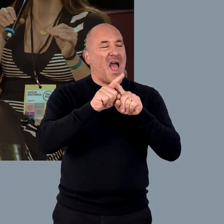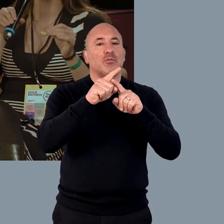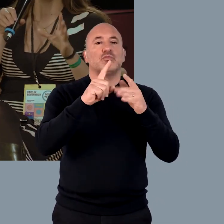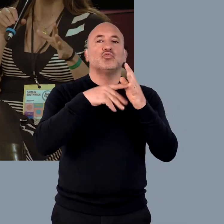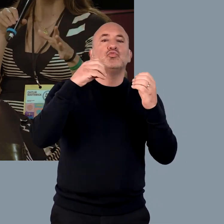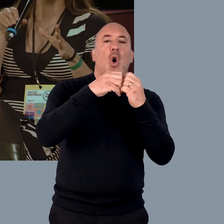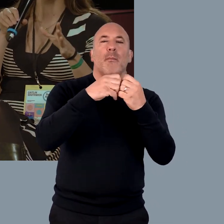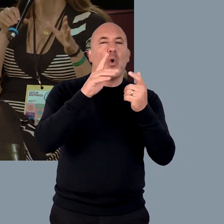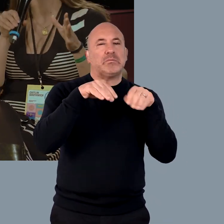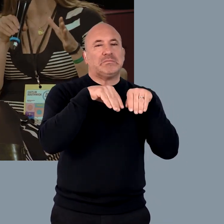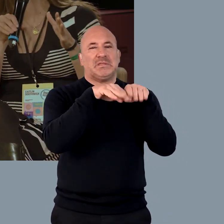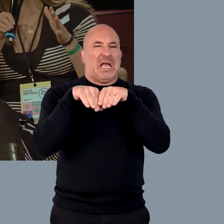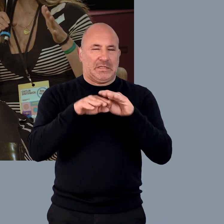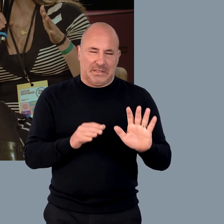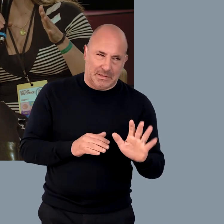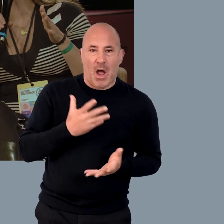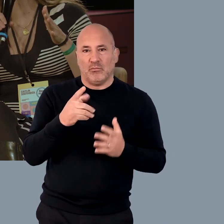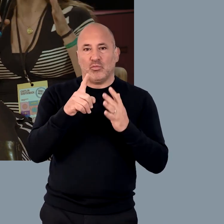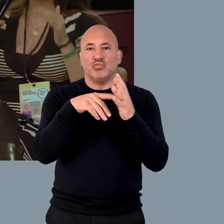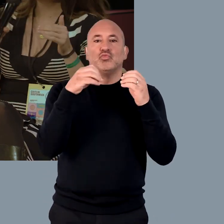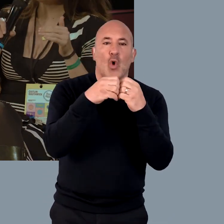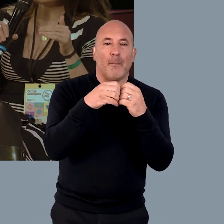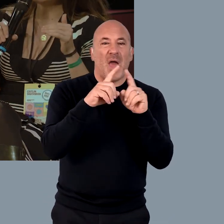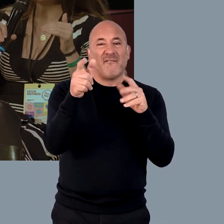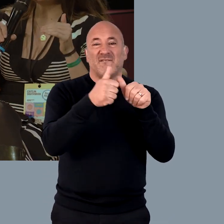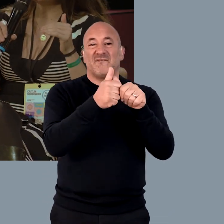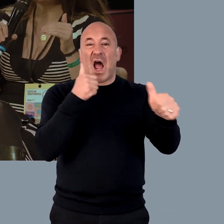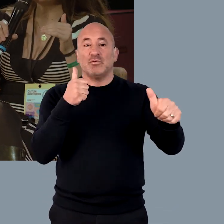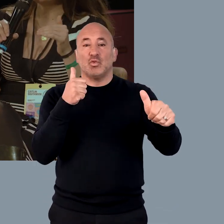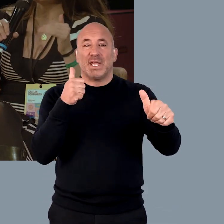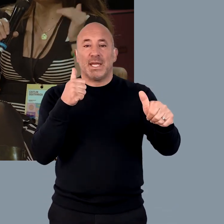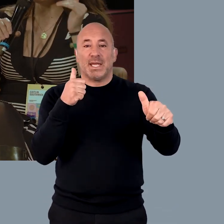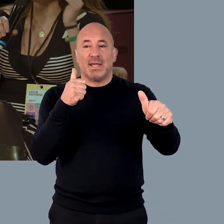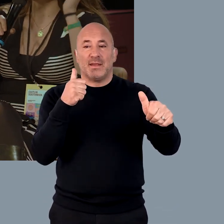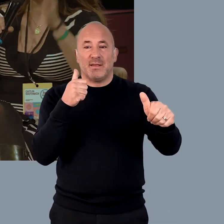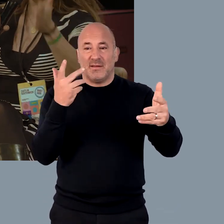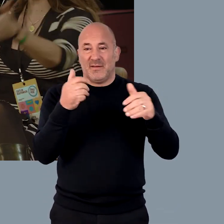that were more, I don't want to say